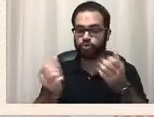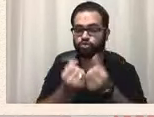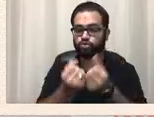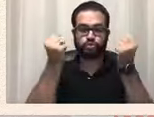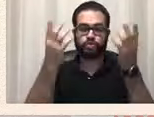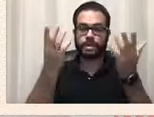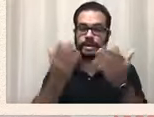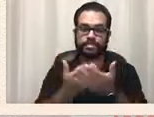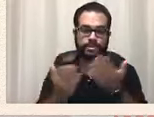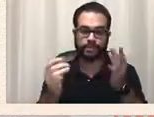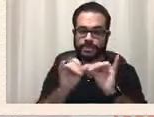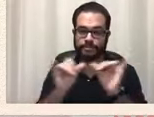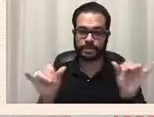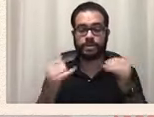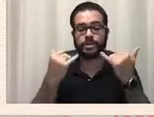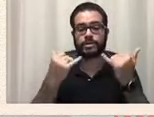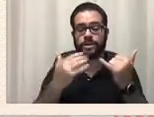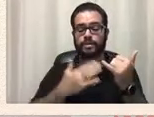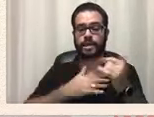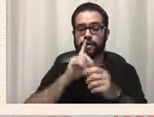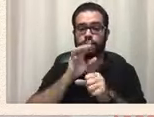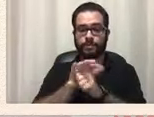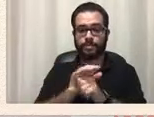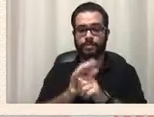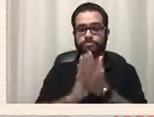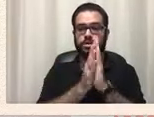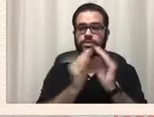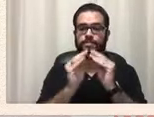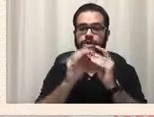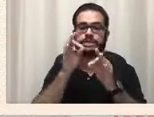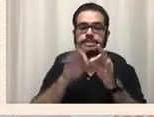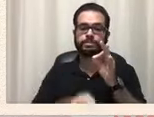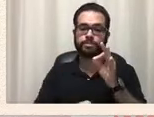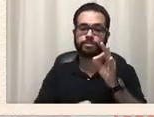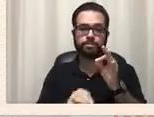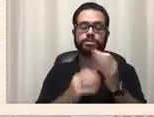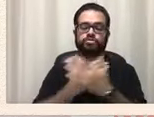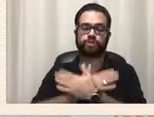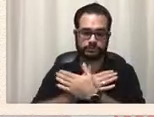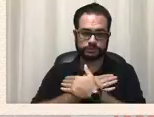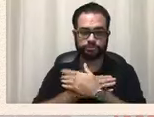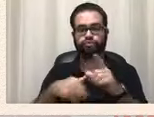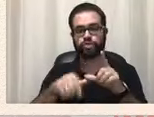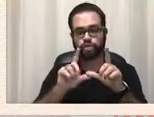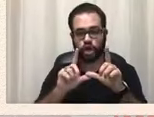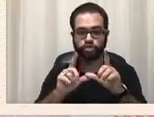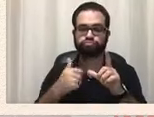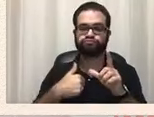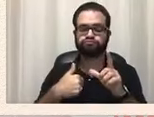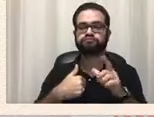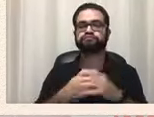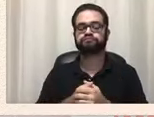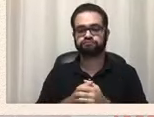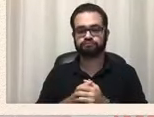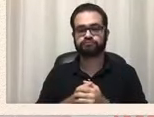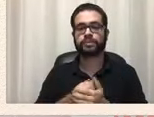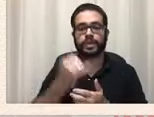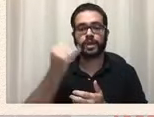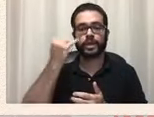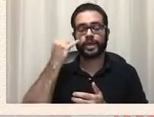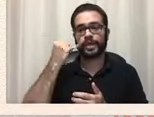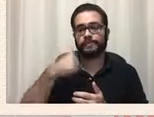simplify my commitments, and that brings me rest. That recharges me. If I have something going on